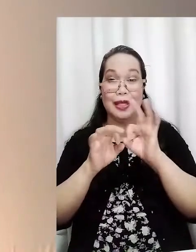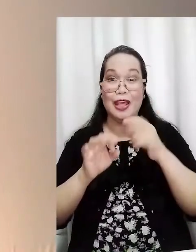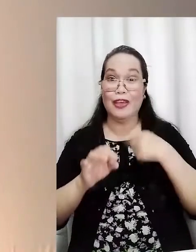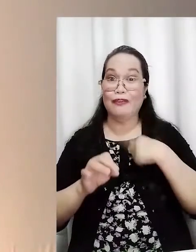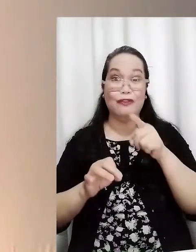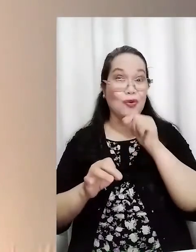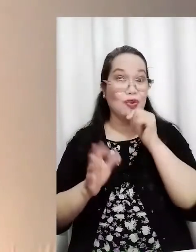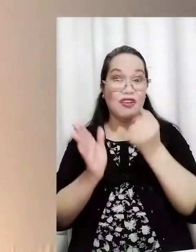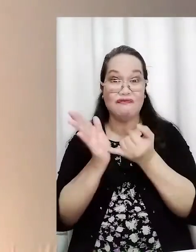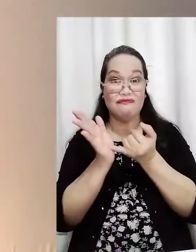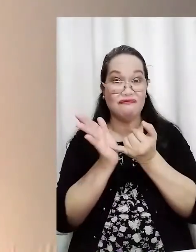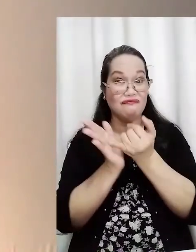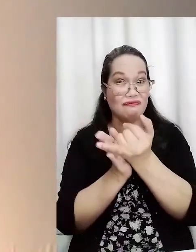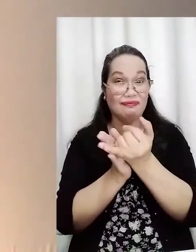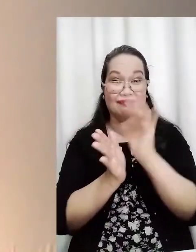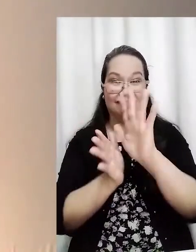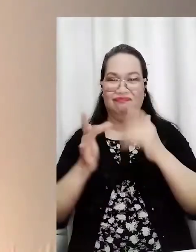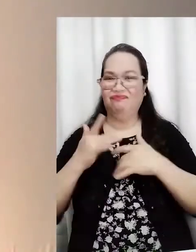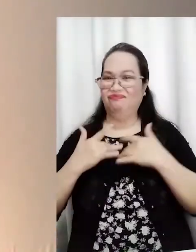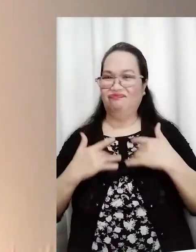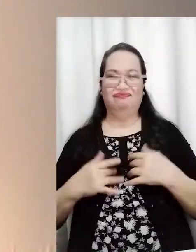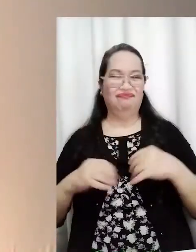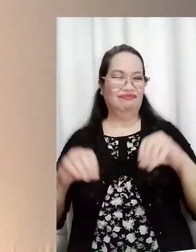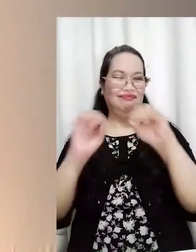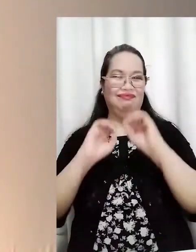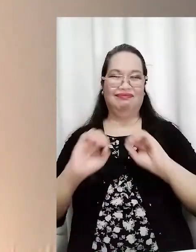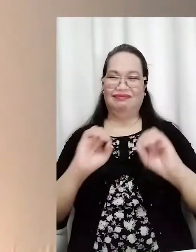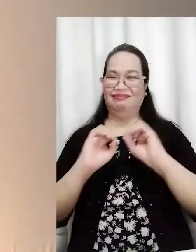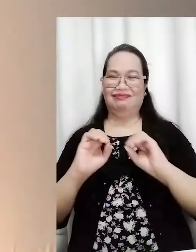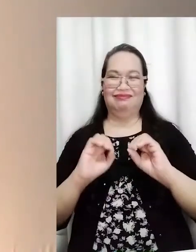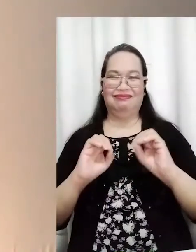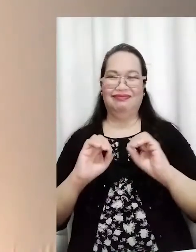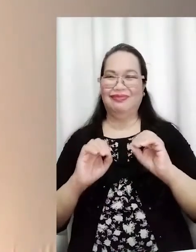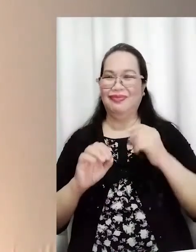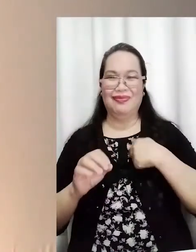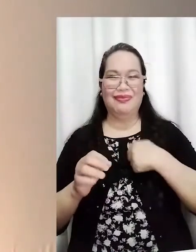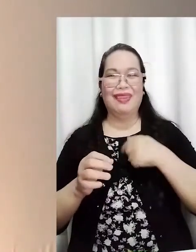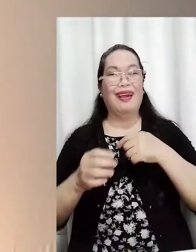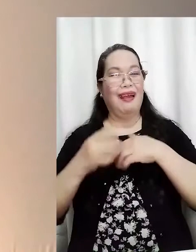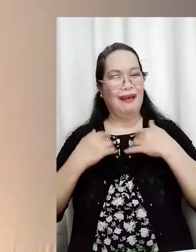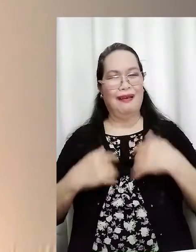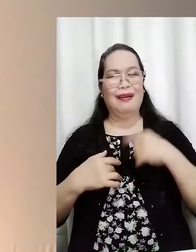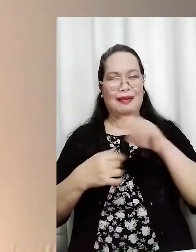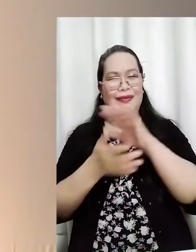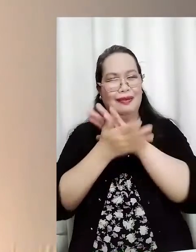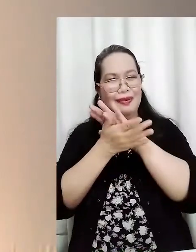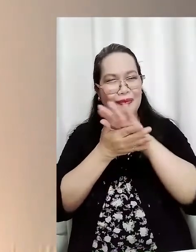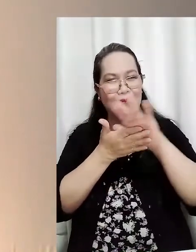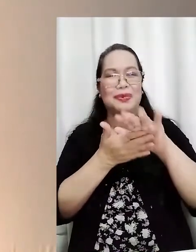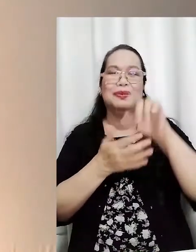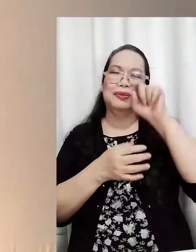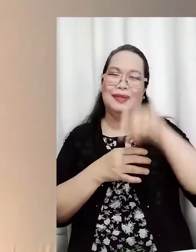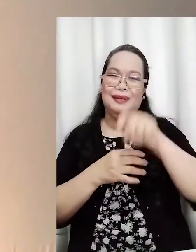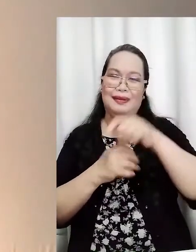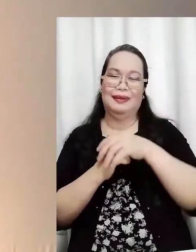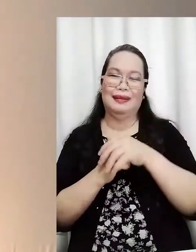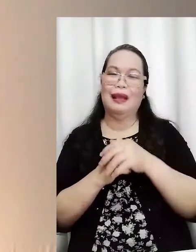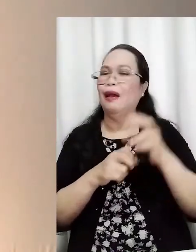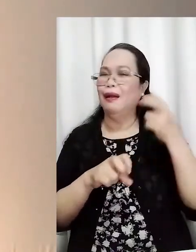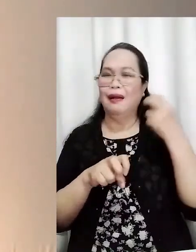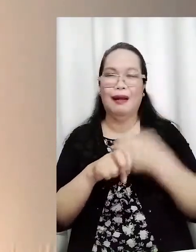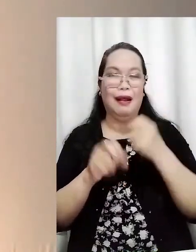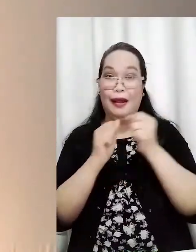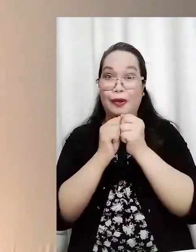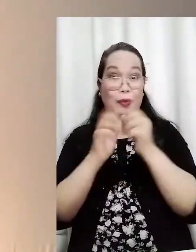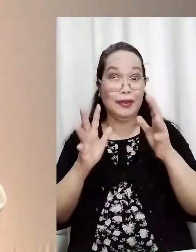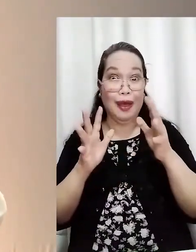your heart. If there is no purity in your heart, it would be difficult for